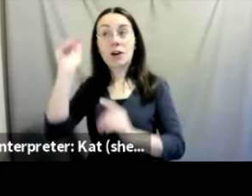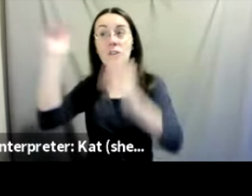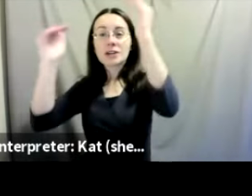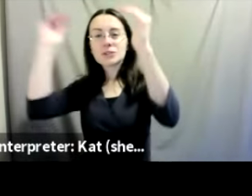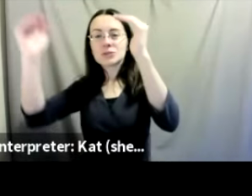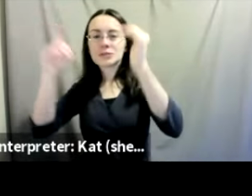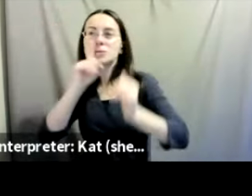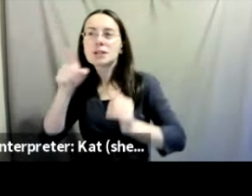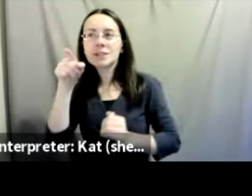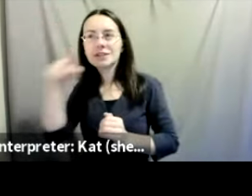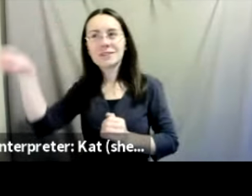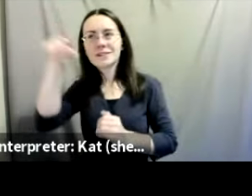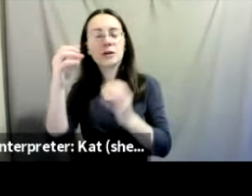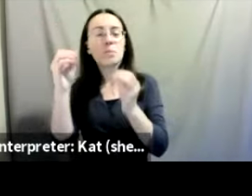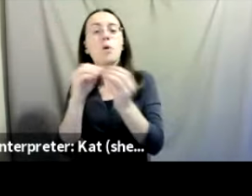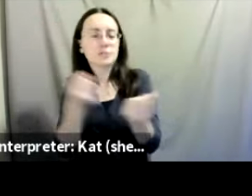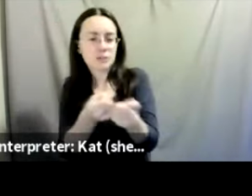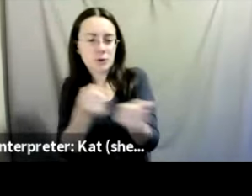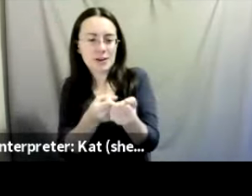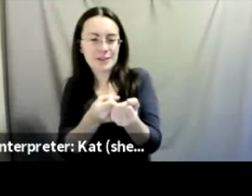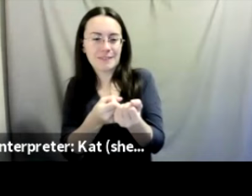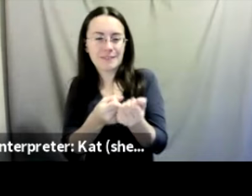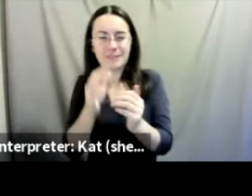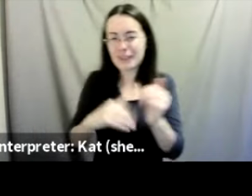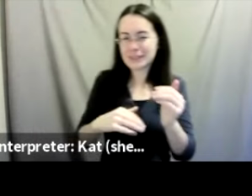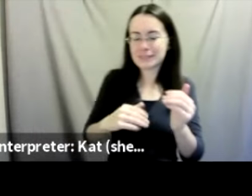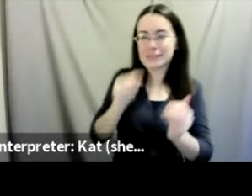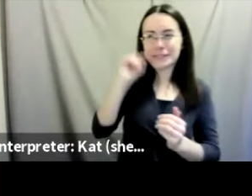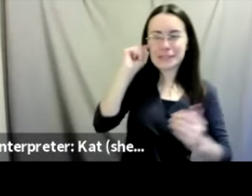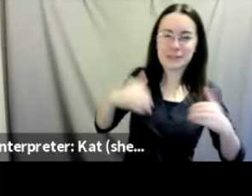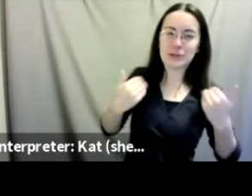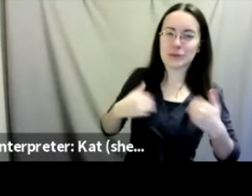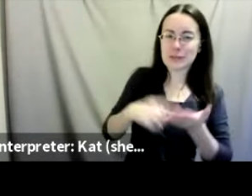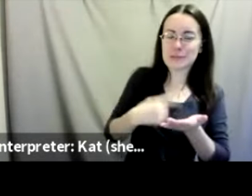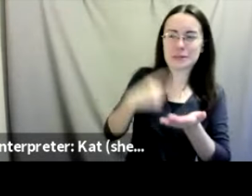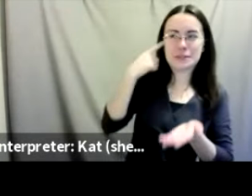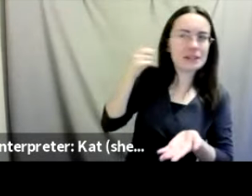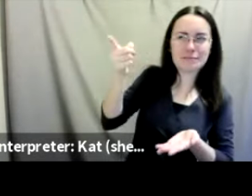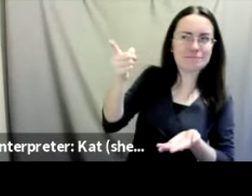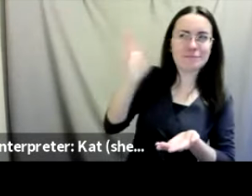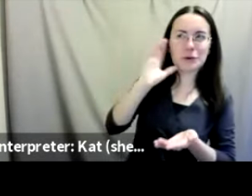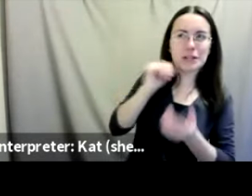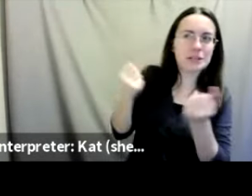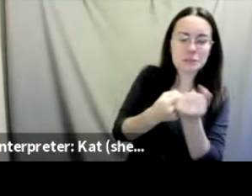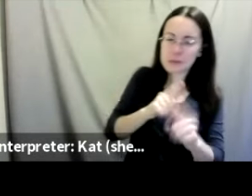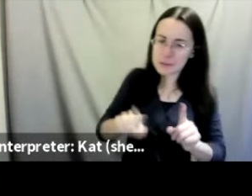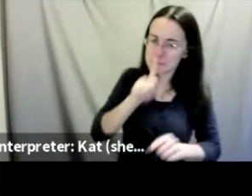might anticipate them to be. And like we even found in our research that